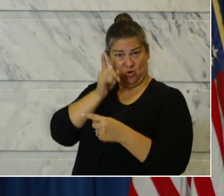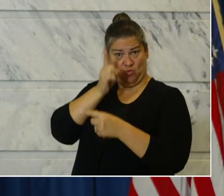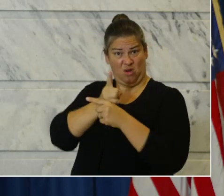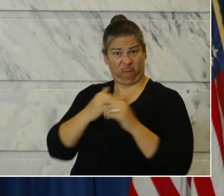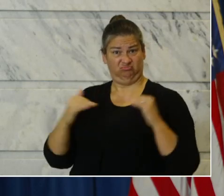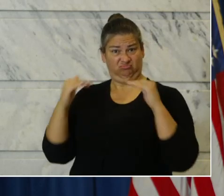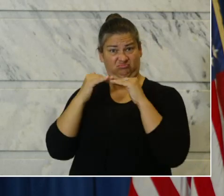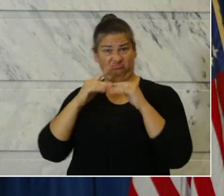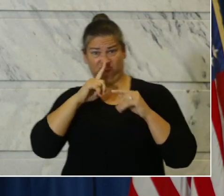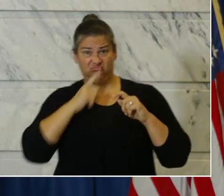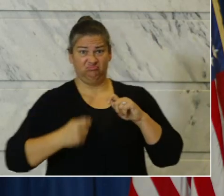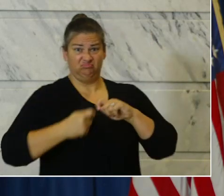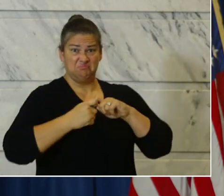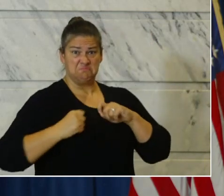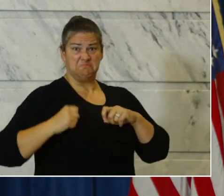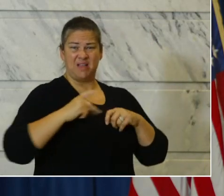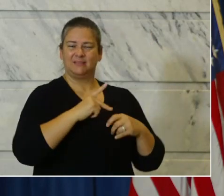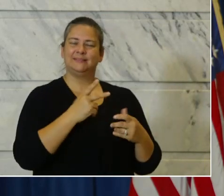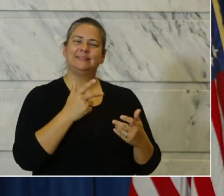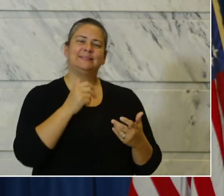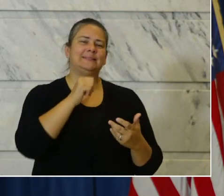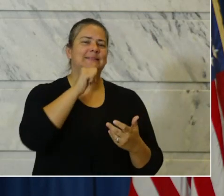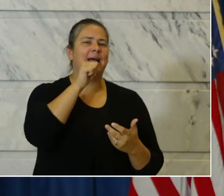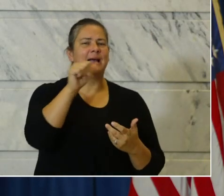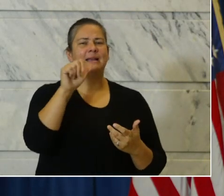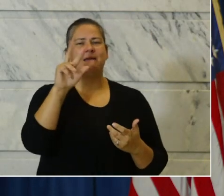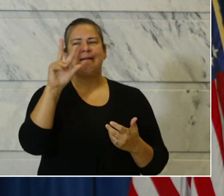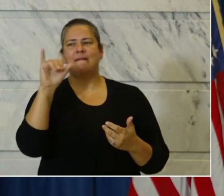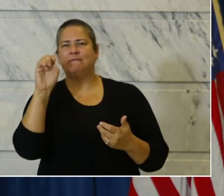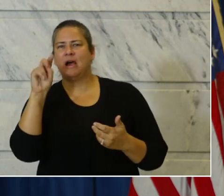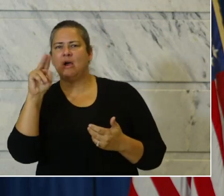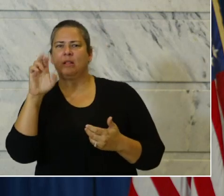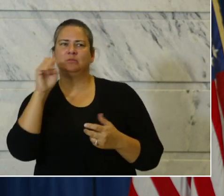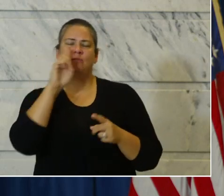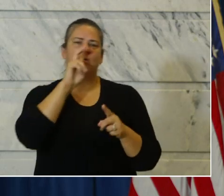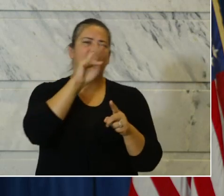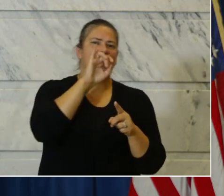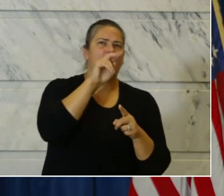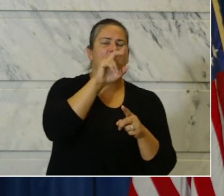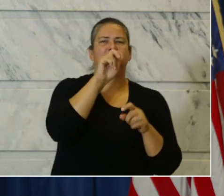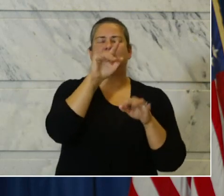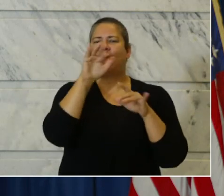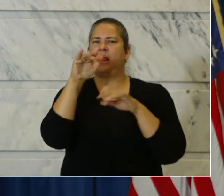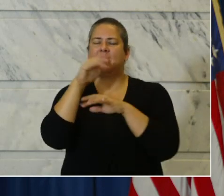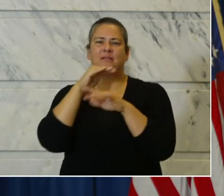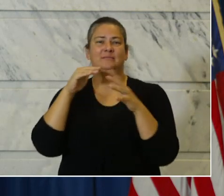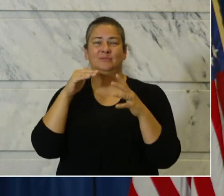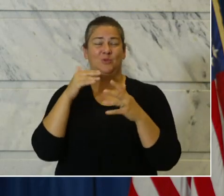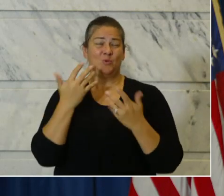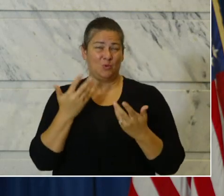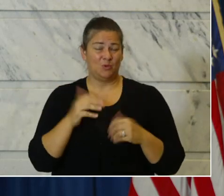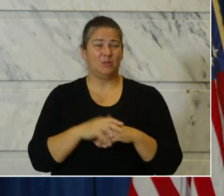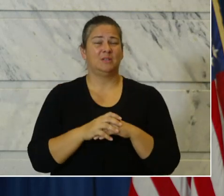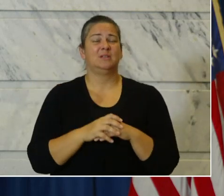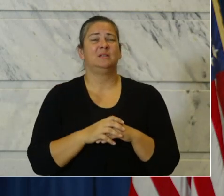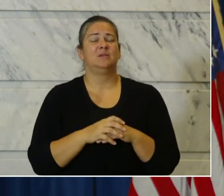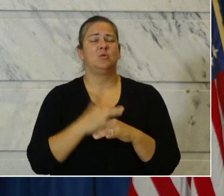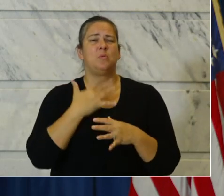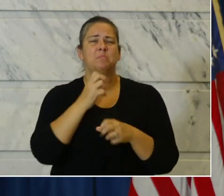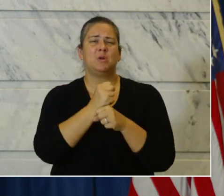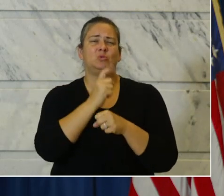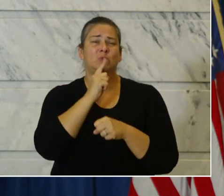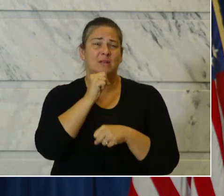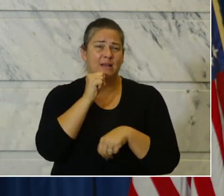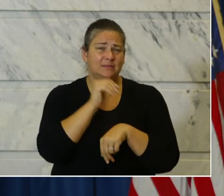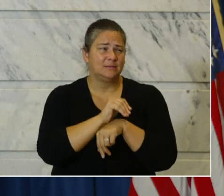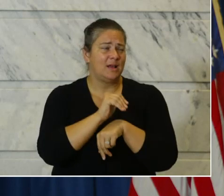these individuals that were out there last night and will be out there again tonight are safe. And